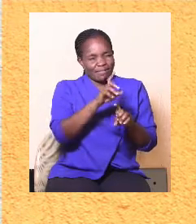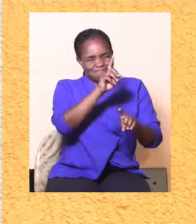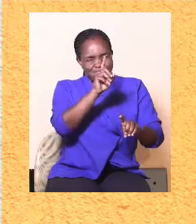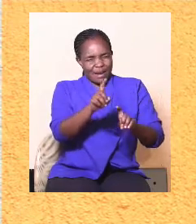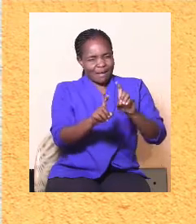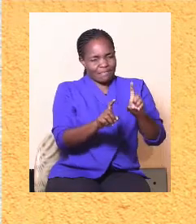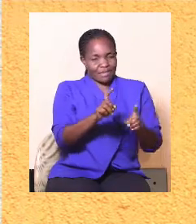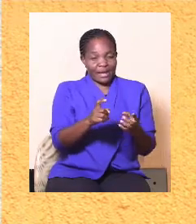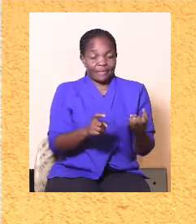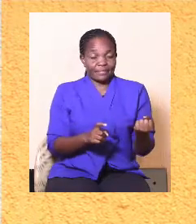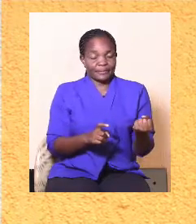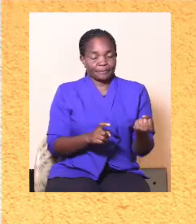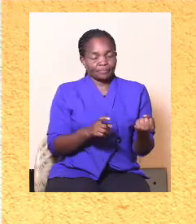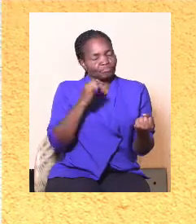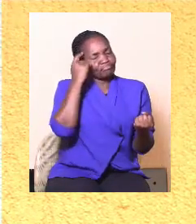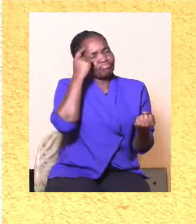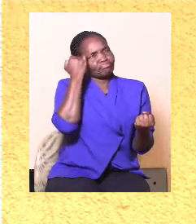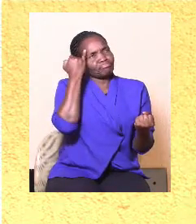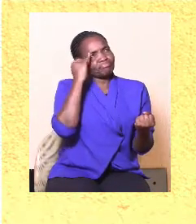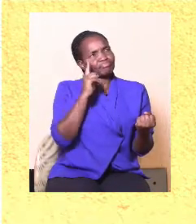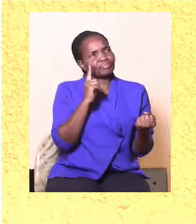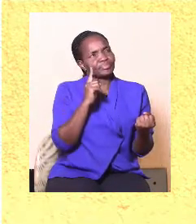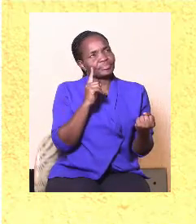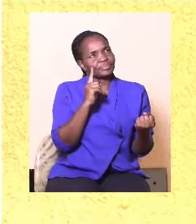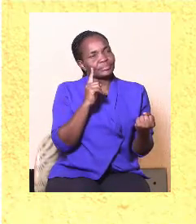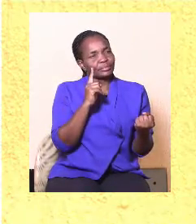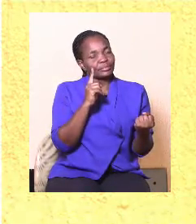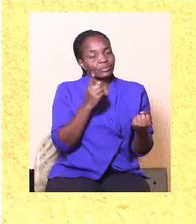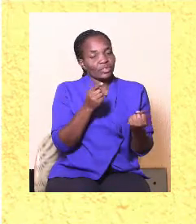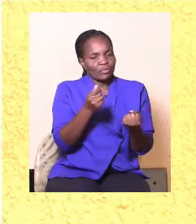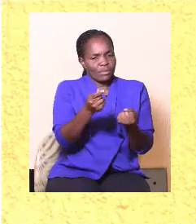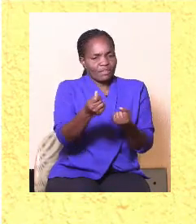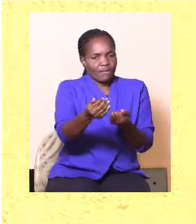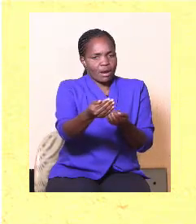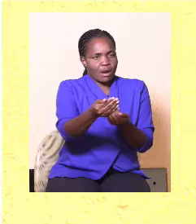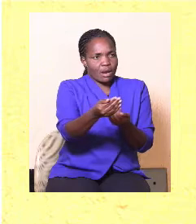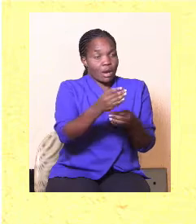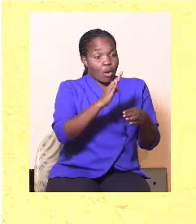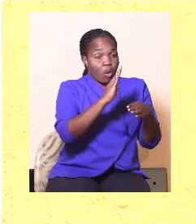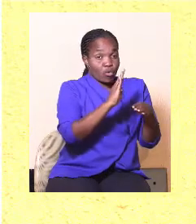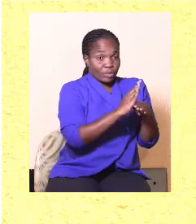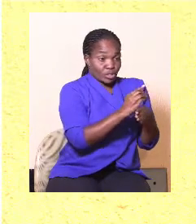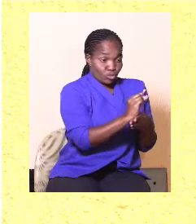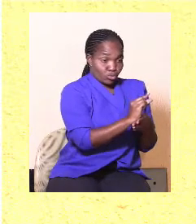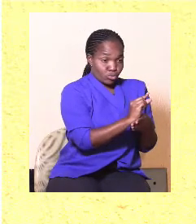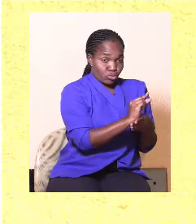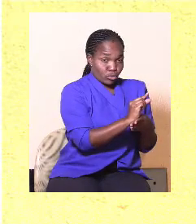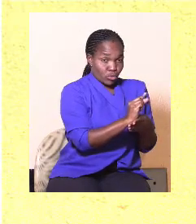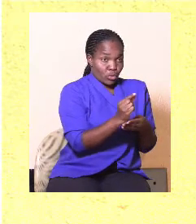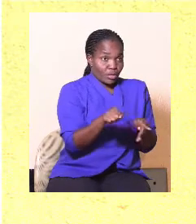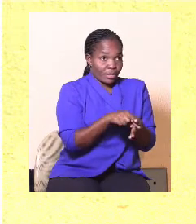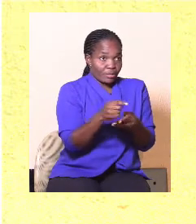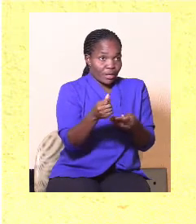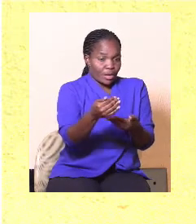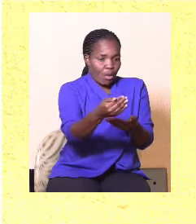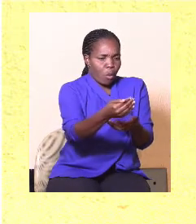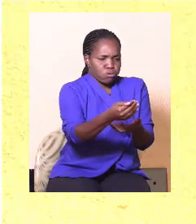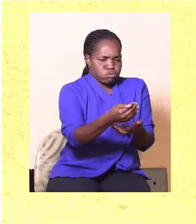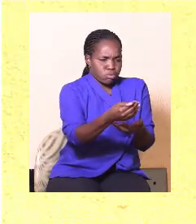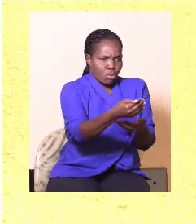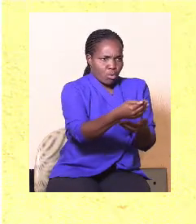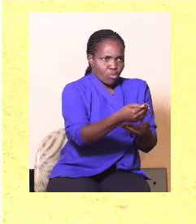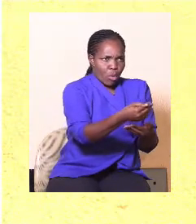the assumption is that the revenue that they are generating within the informal sector is not catered for.